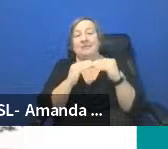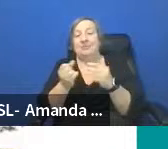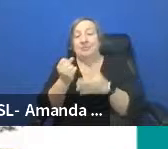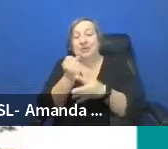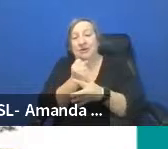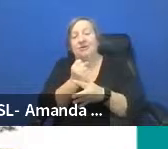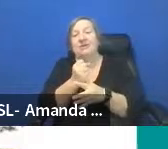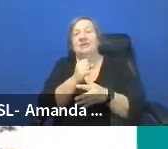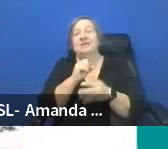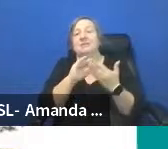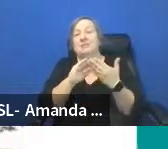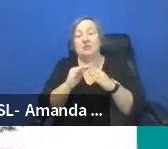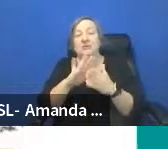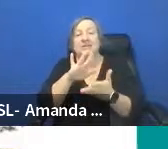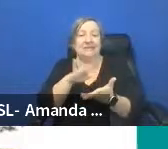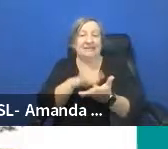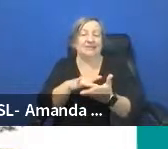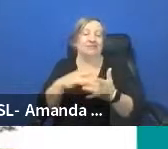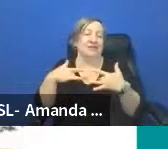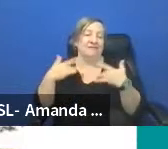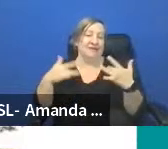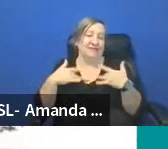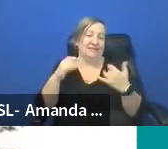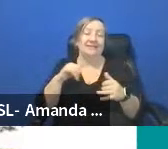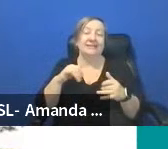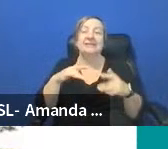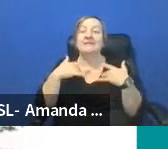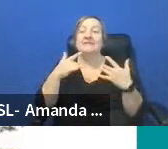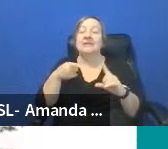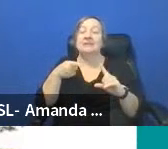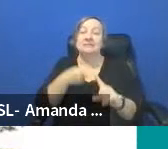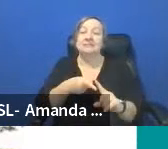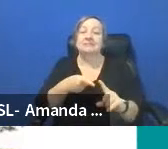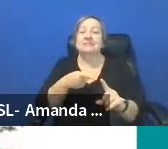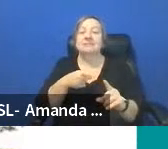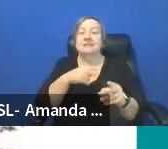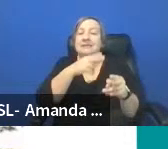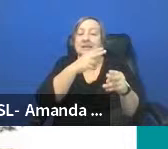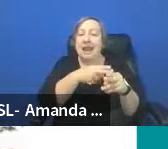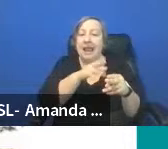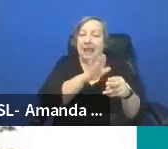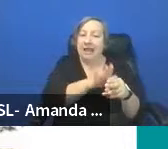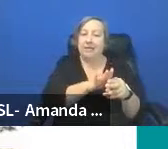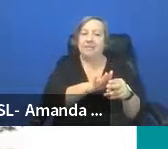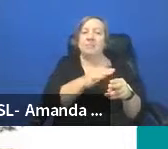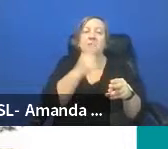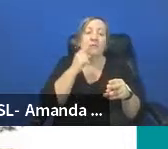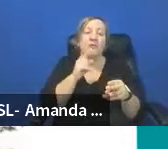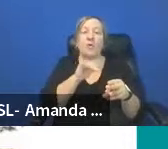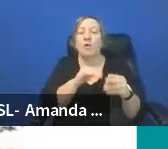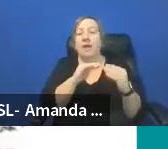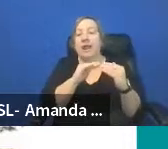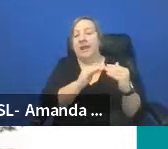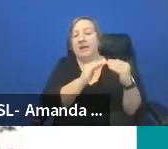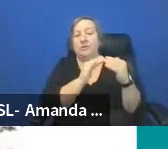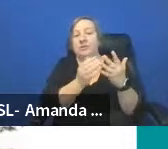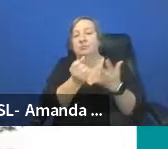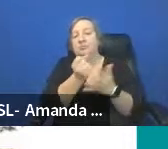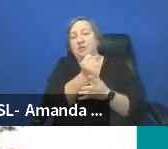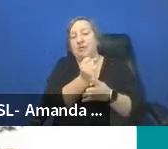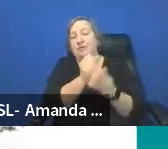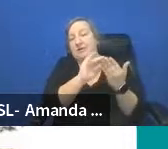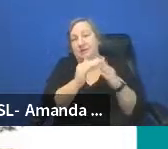centered events. These were events that were specifically in name for an equity priority